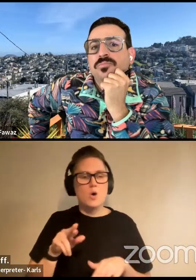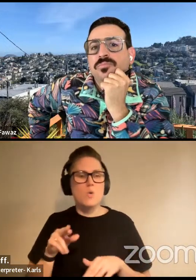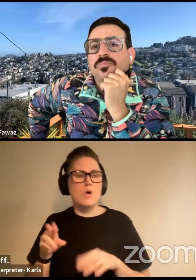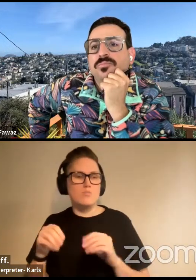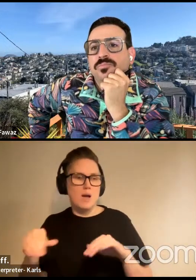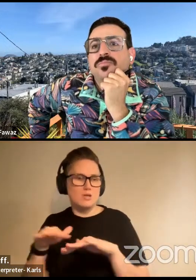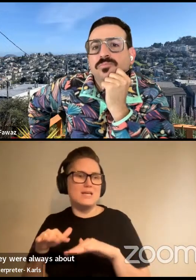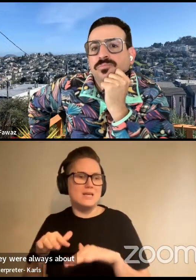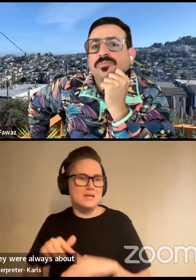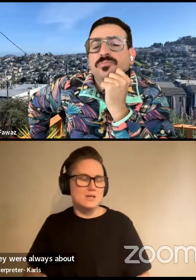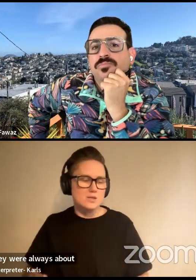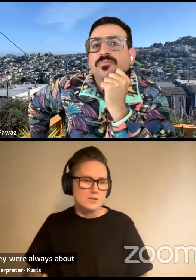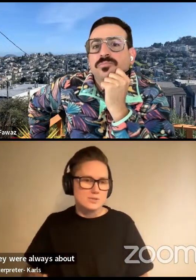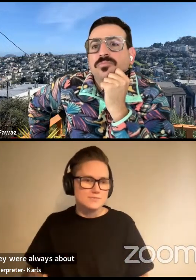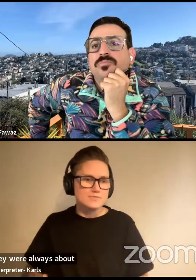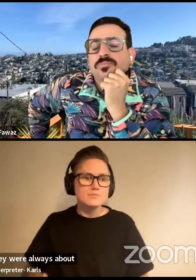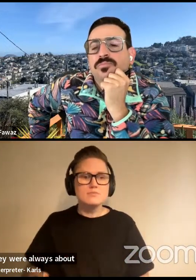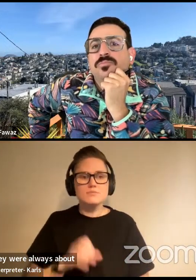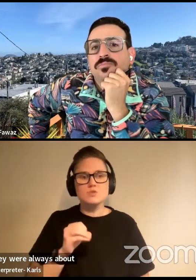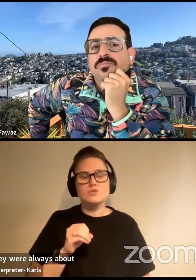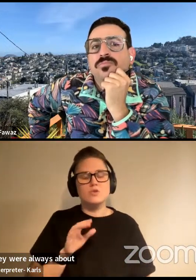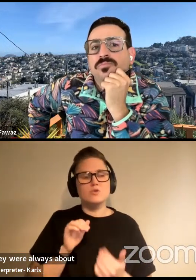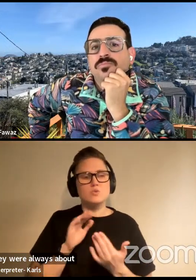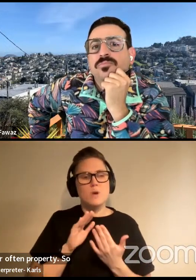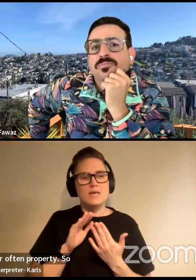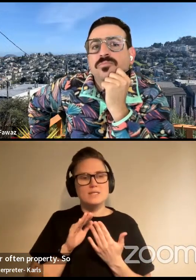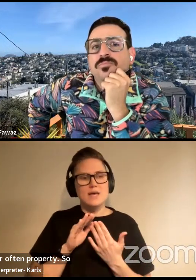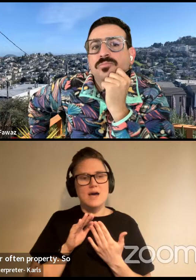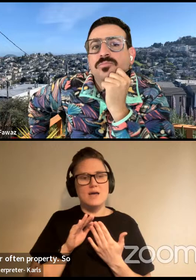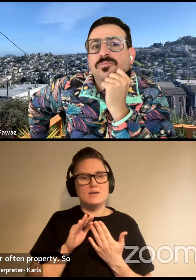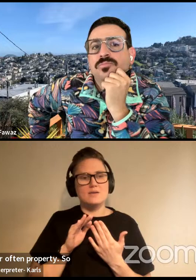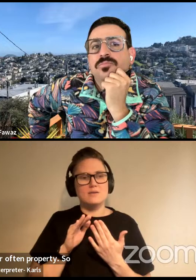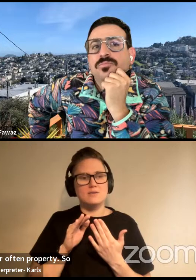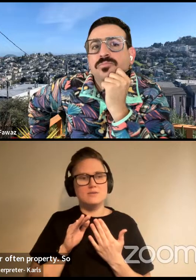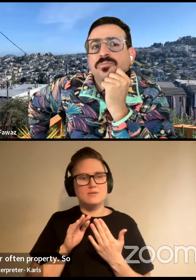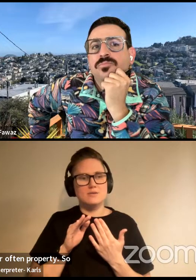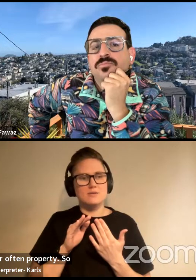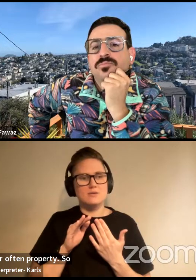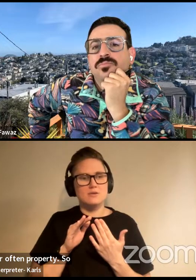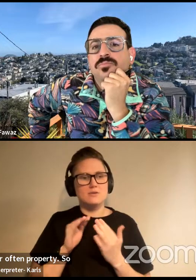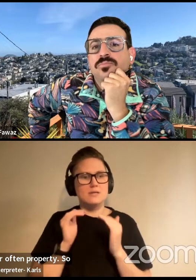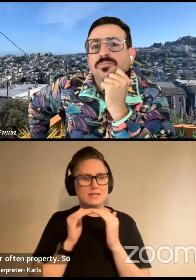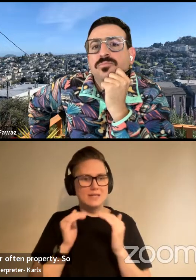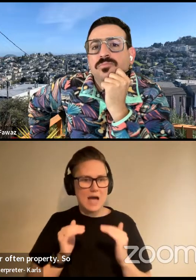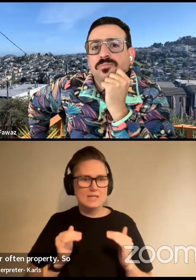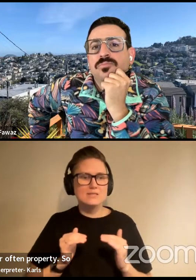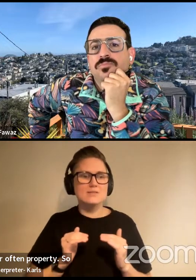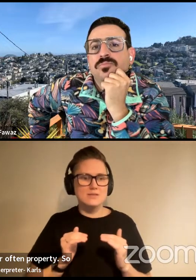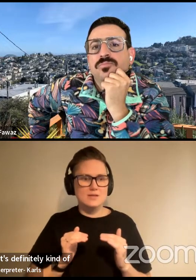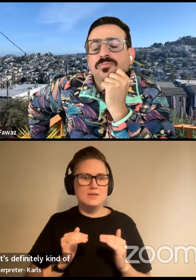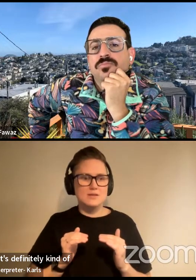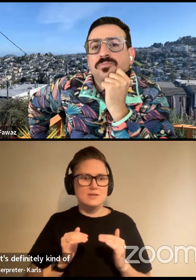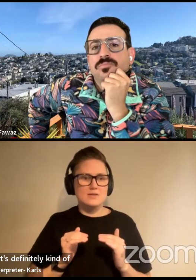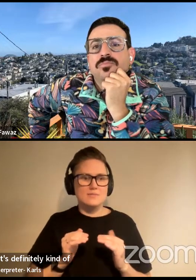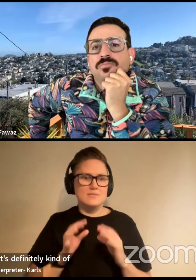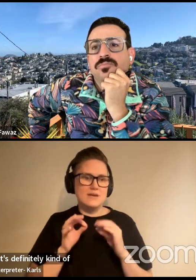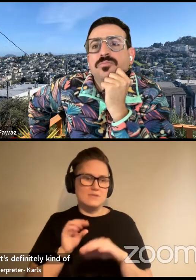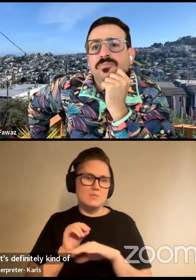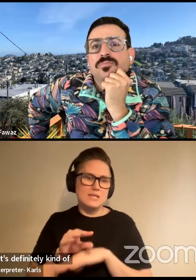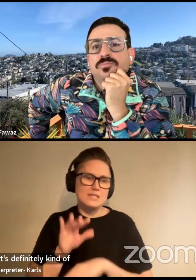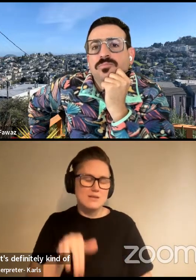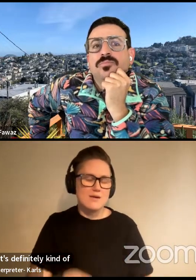property. So there's ways in which kind of class class definitely kind of plays into